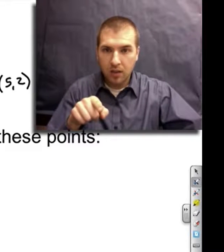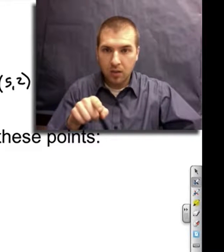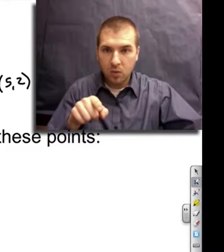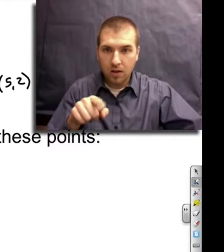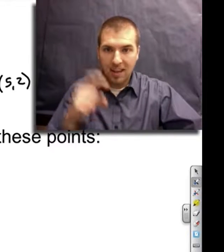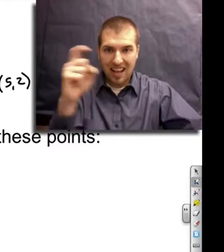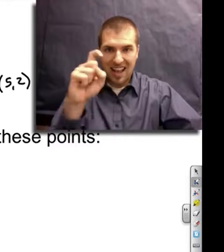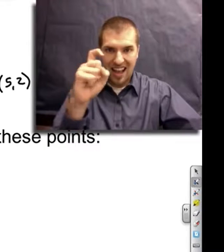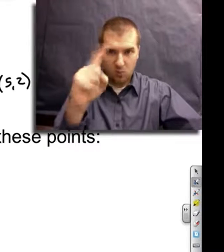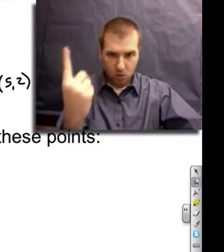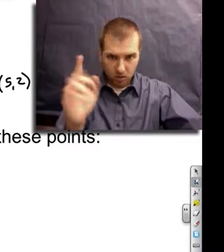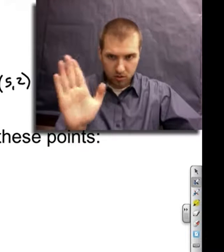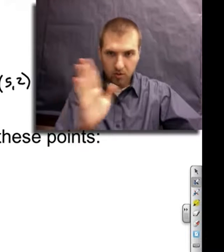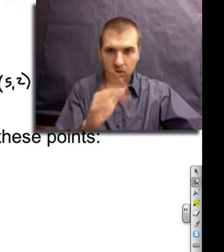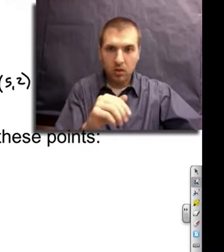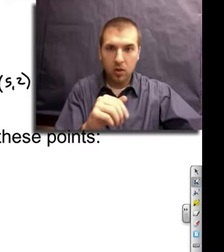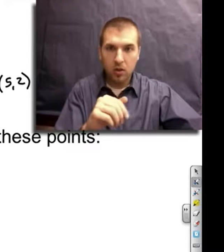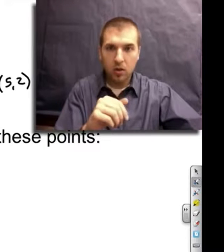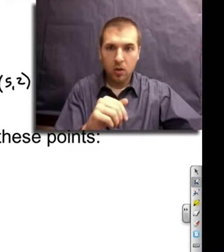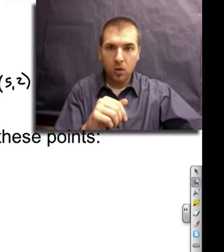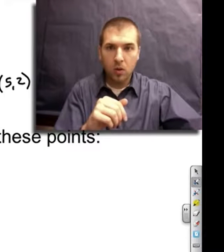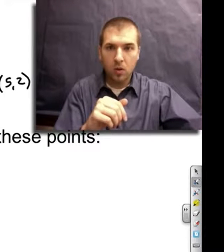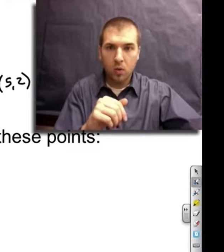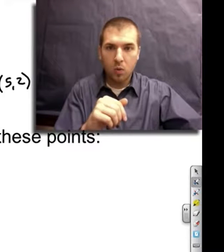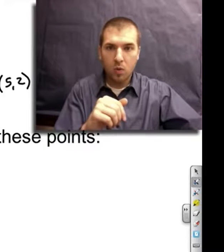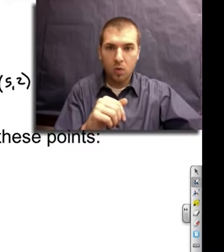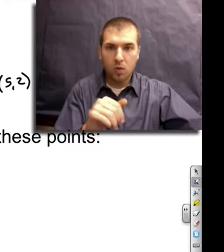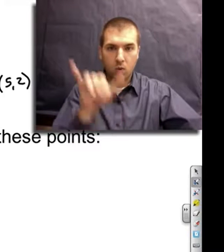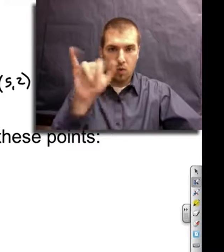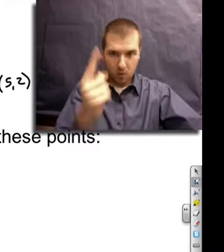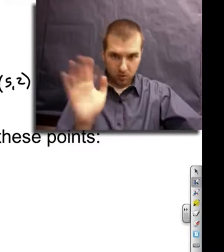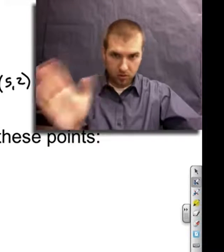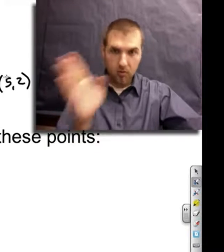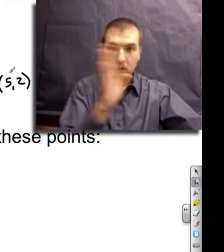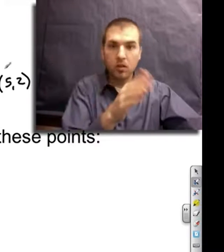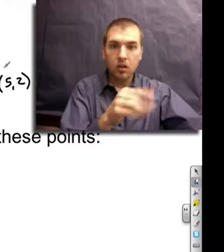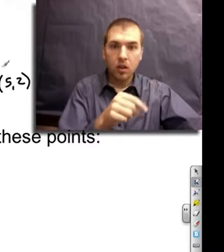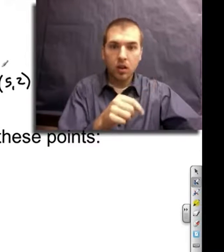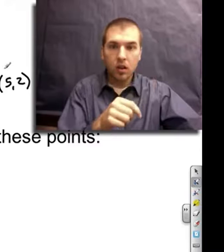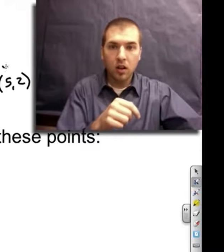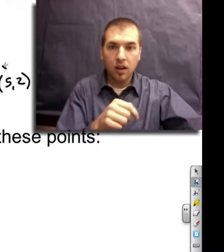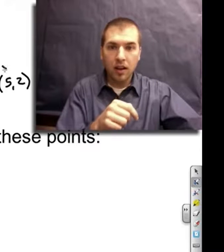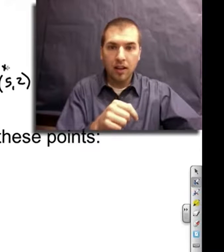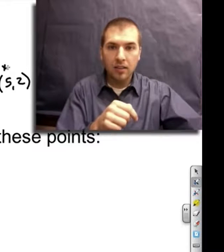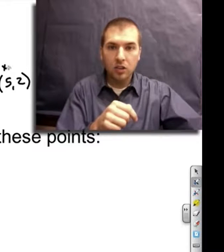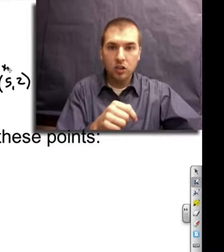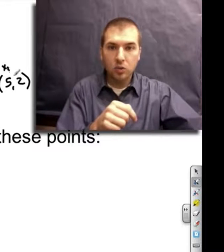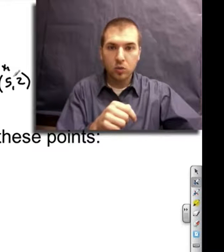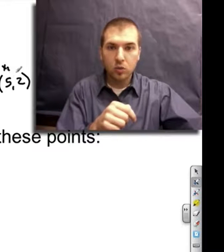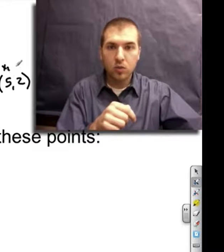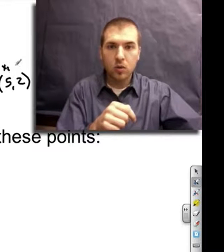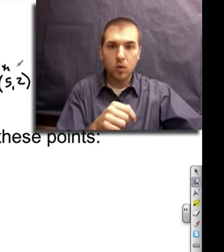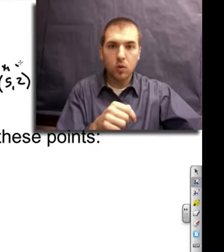this 0 is x1. This 0 is y1. This 5